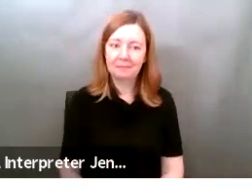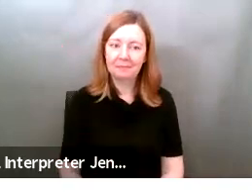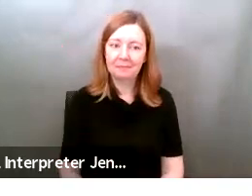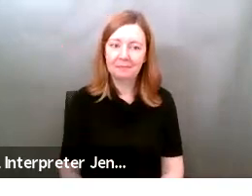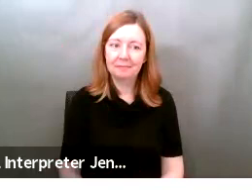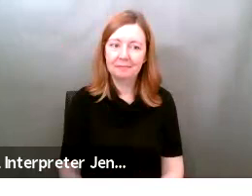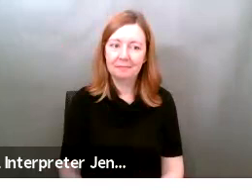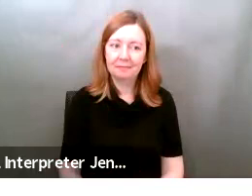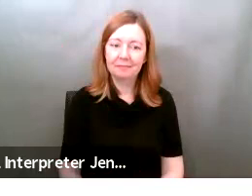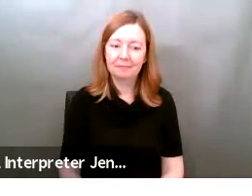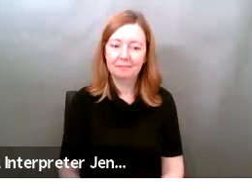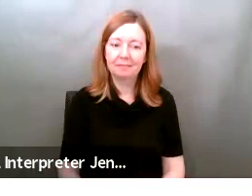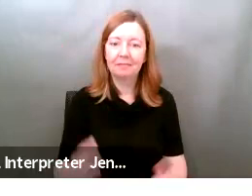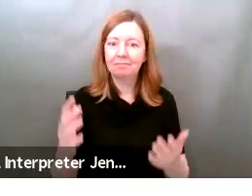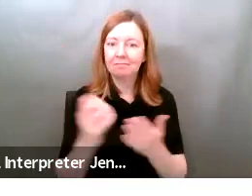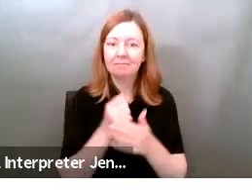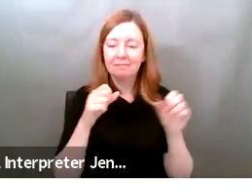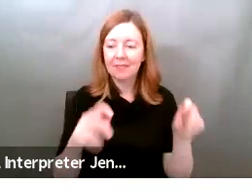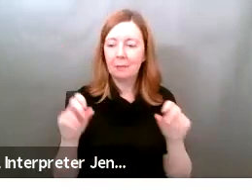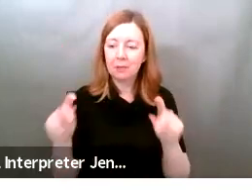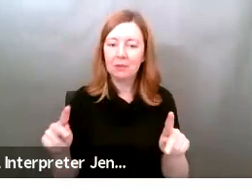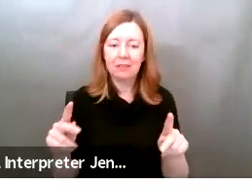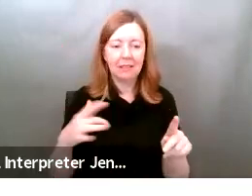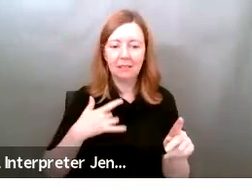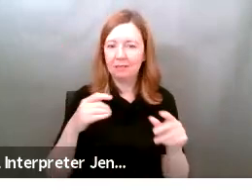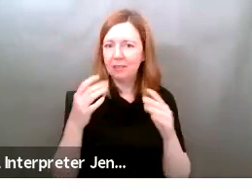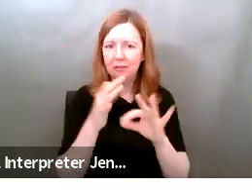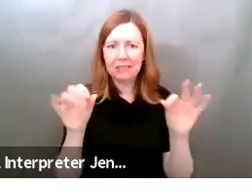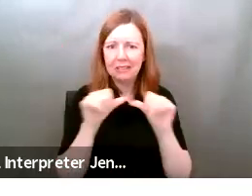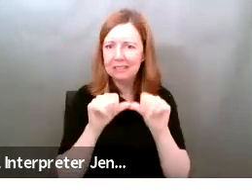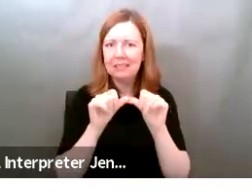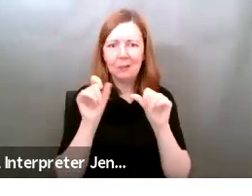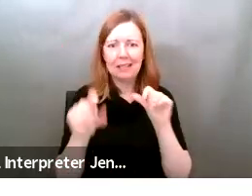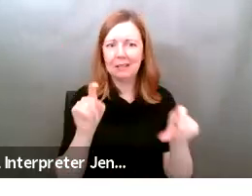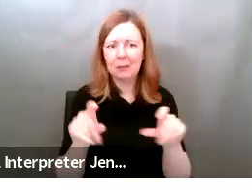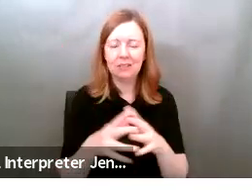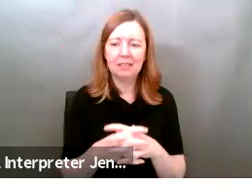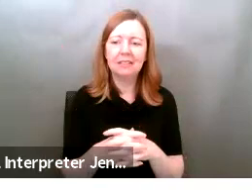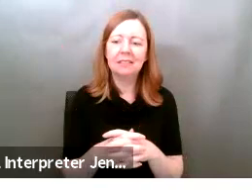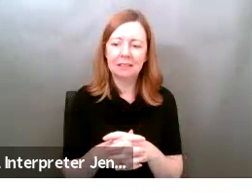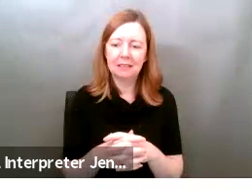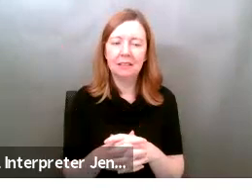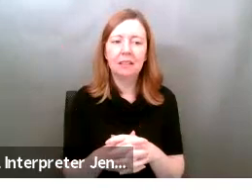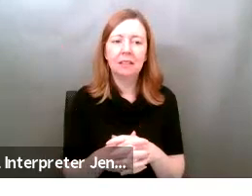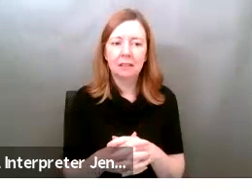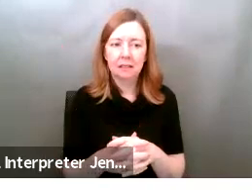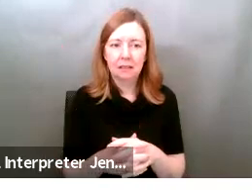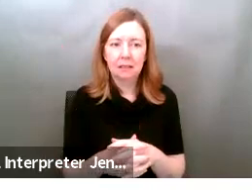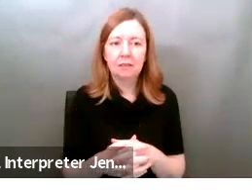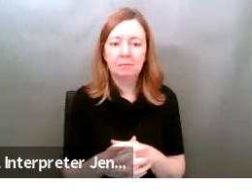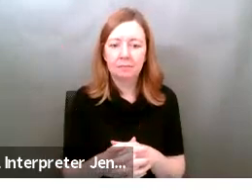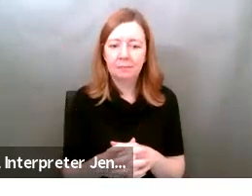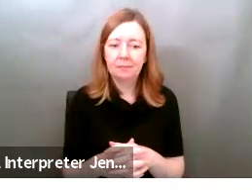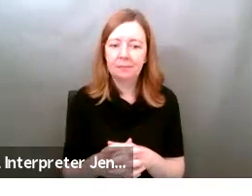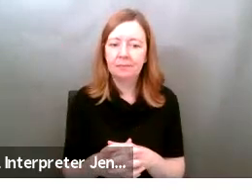So I just want to take this opportunity. You can feel free to continue asking questions, but I did just want